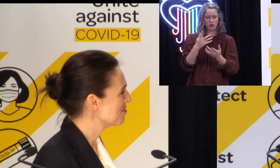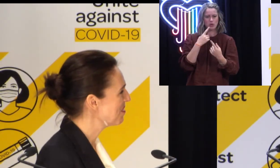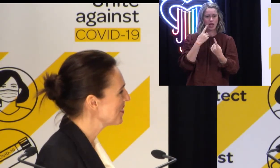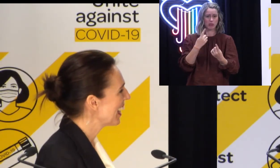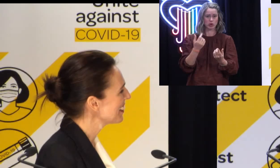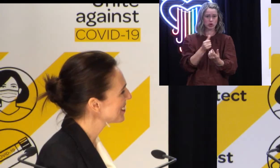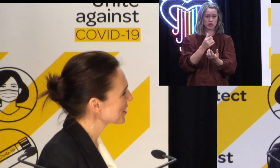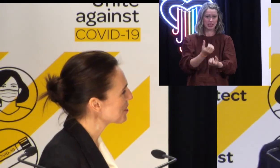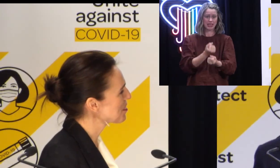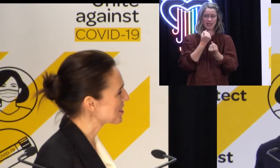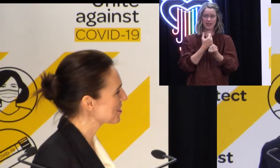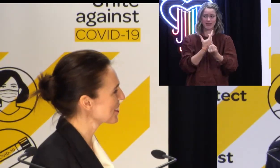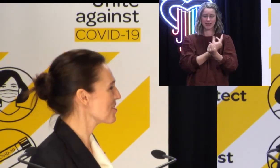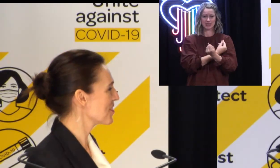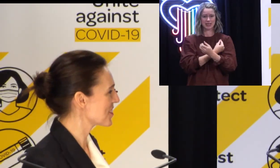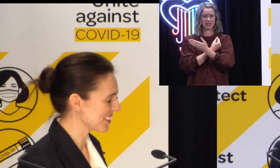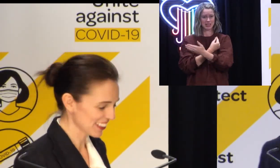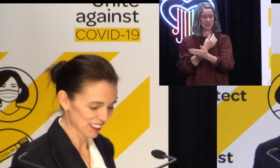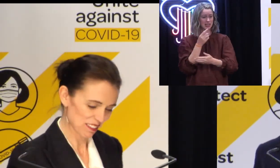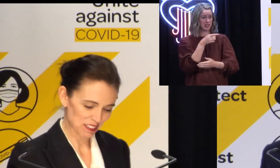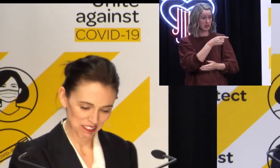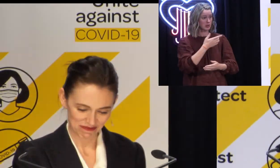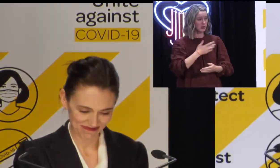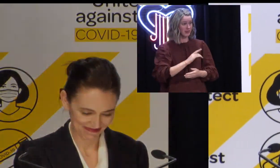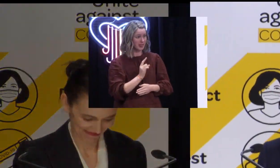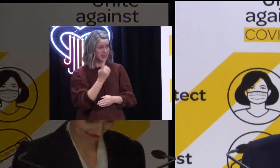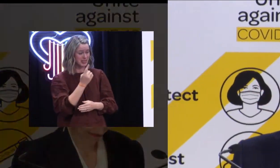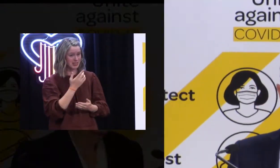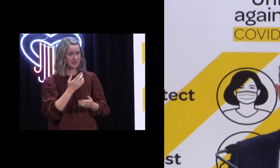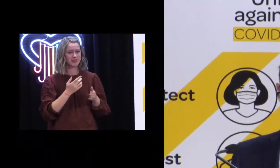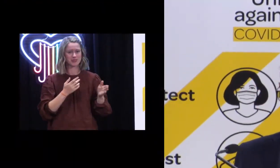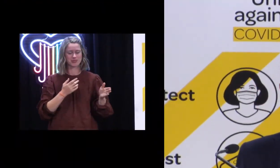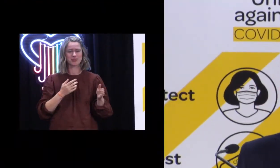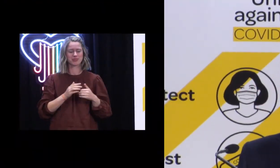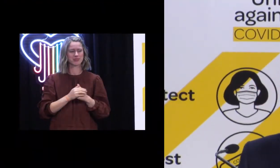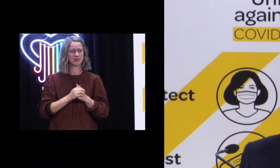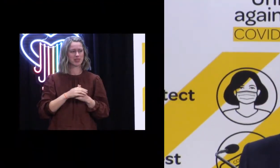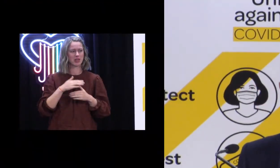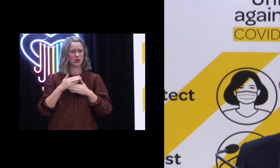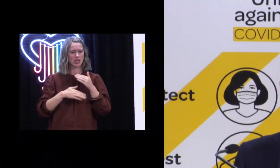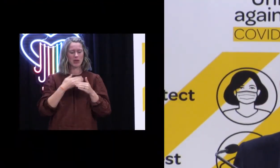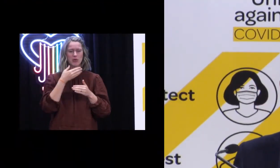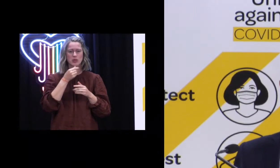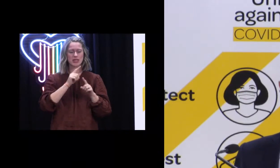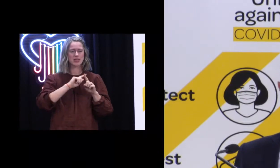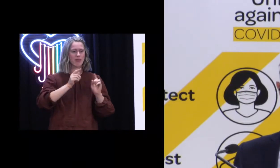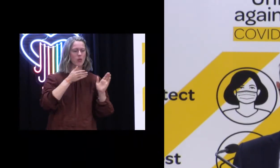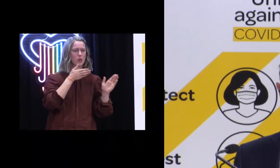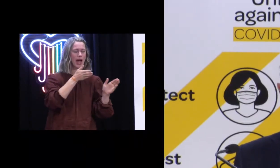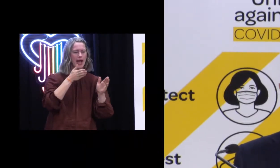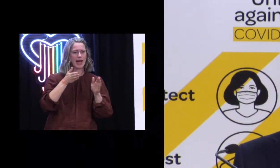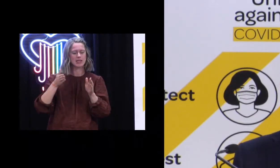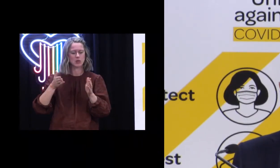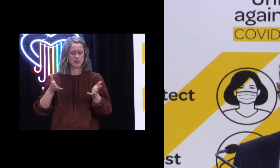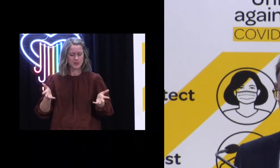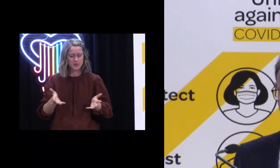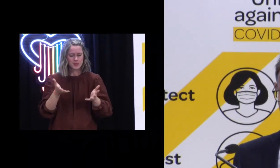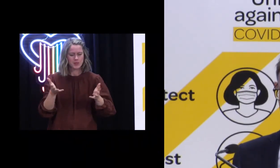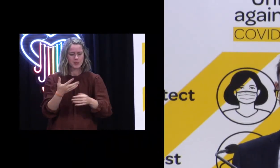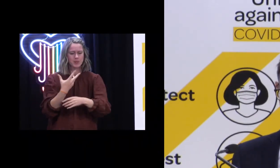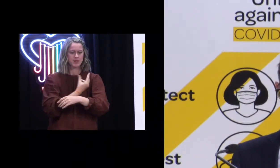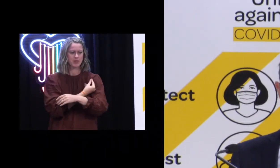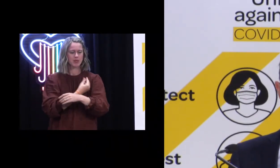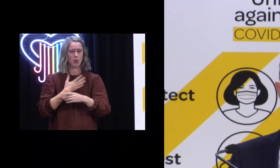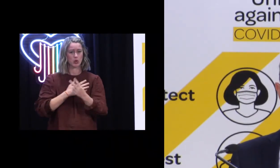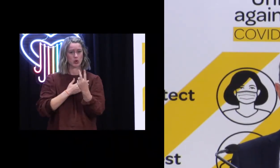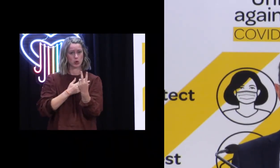Yeah. Dr. Bloomfield, do you want to go first, and then I'll have a go? Well, we're going to keep using every effort and every channel we've got. I just want to